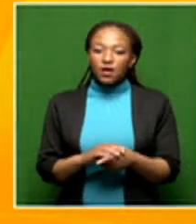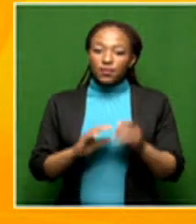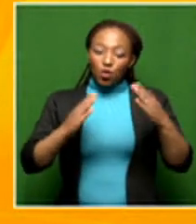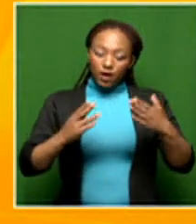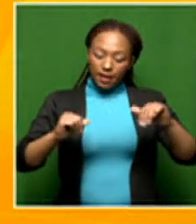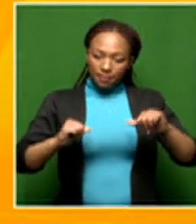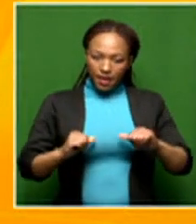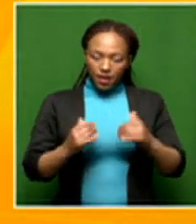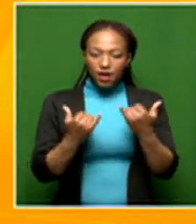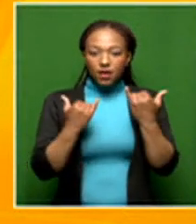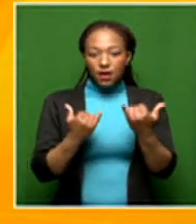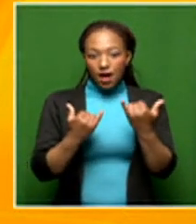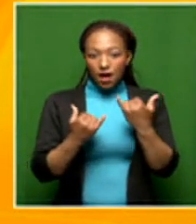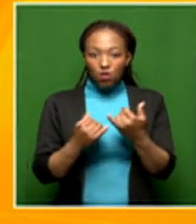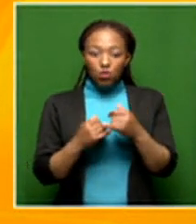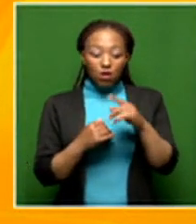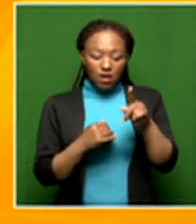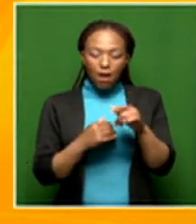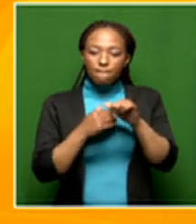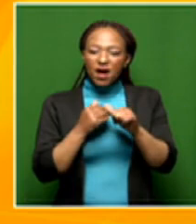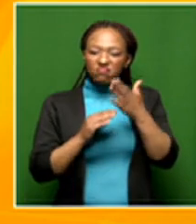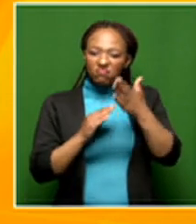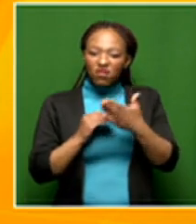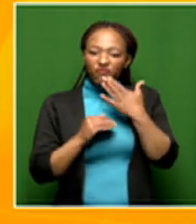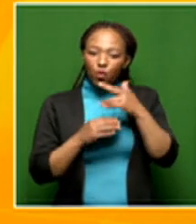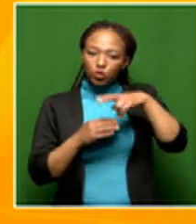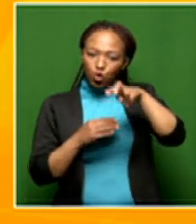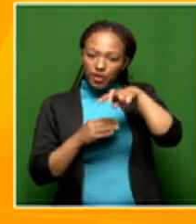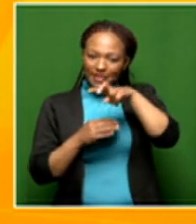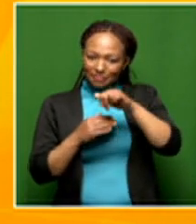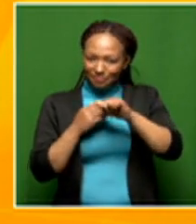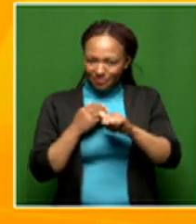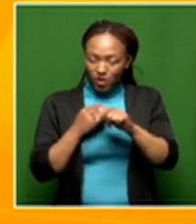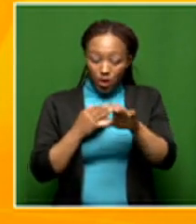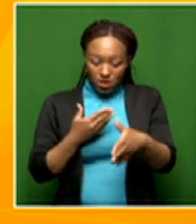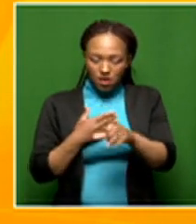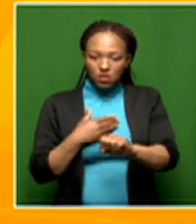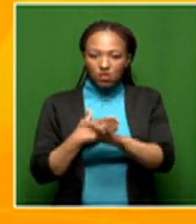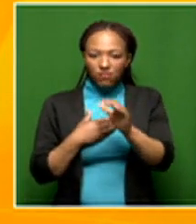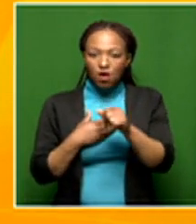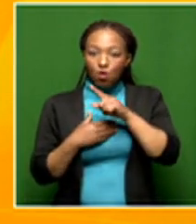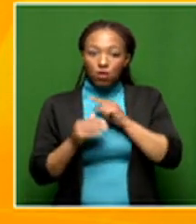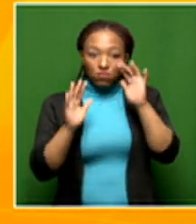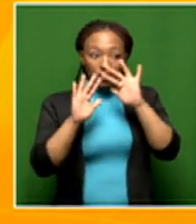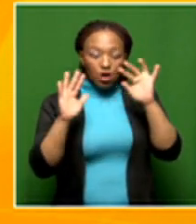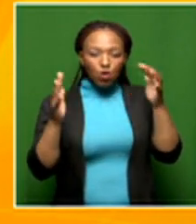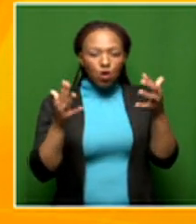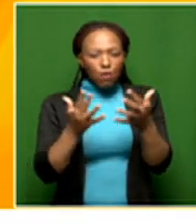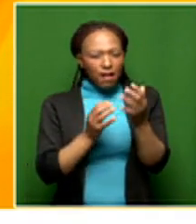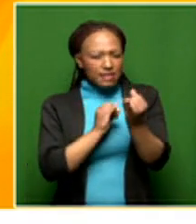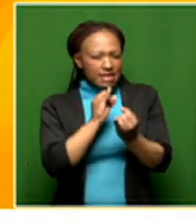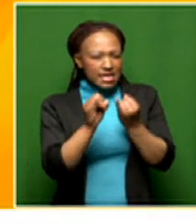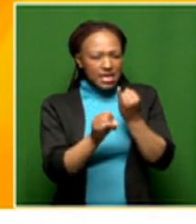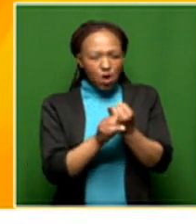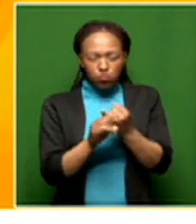And welcome back. Now, as we come to the end of Tourism Month here in South Africa, there's no doubt that the global industry has suffered